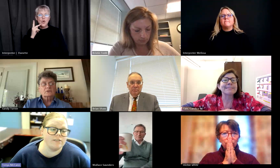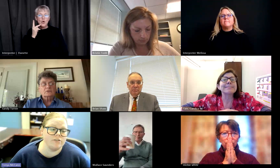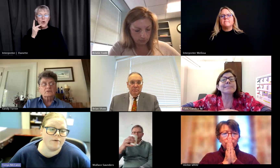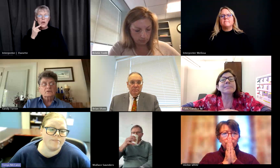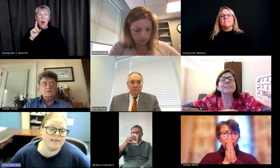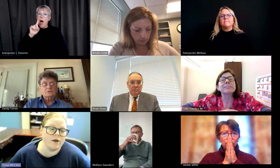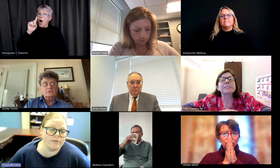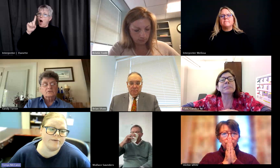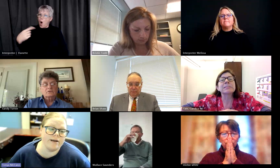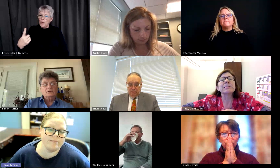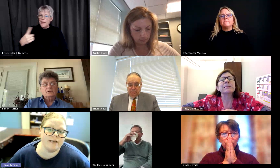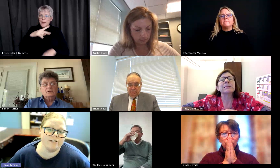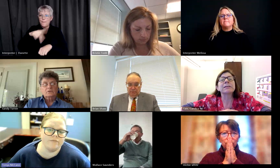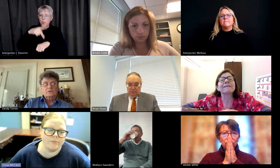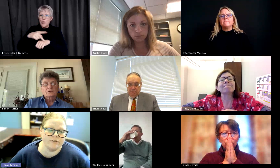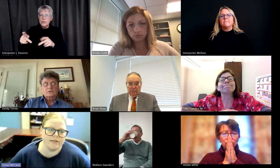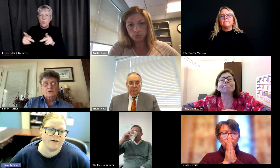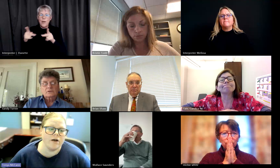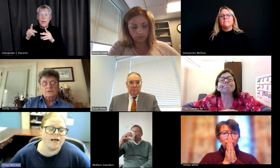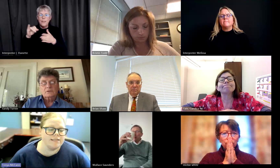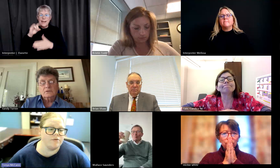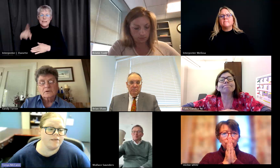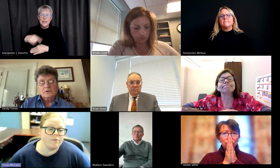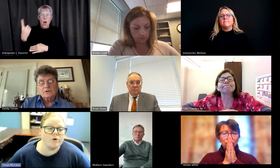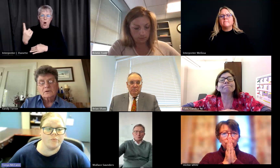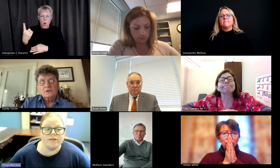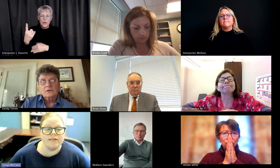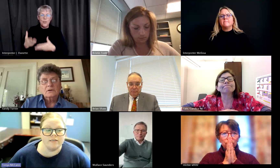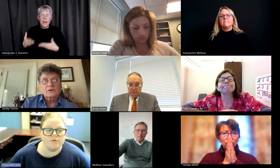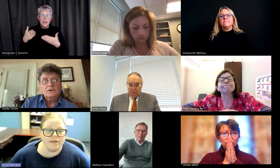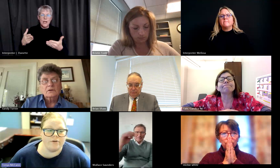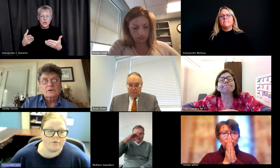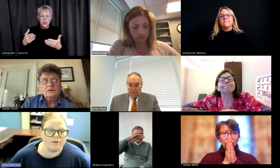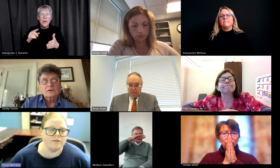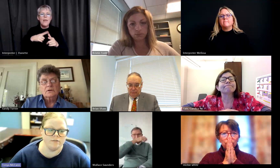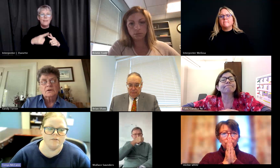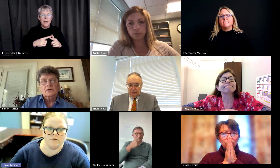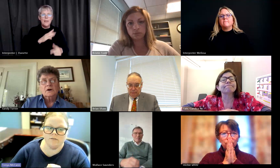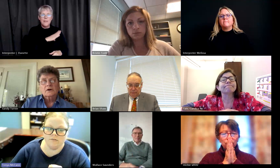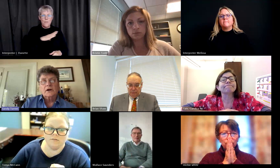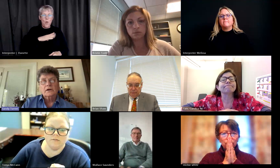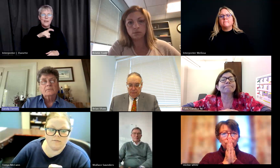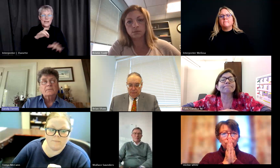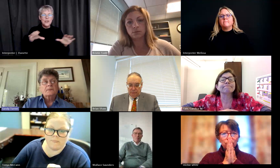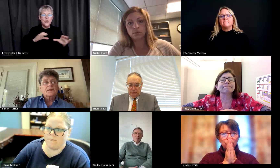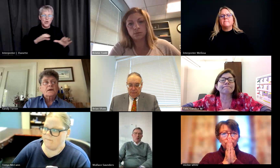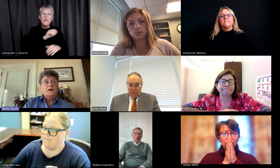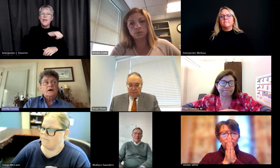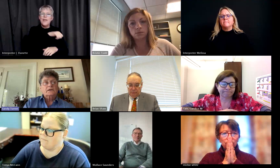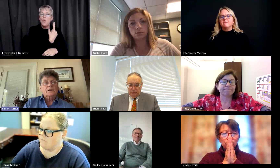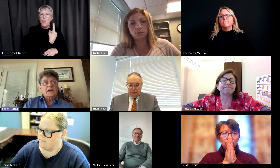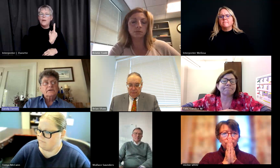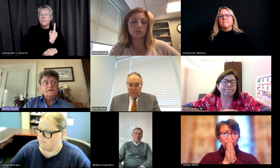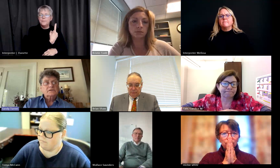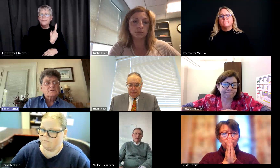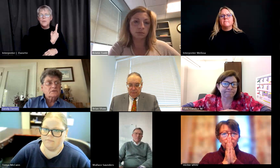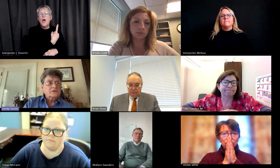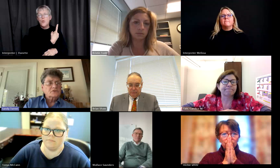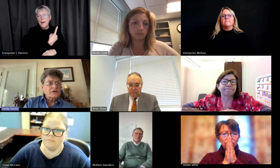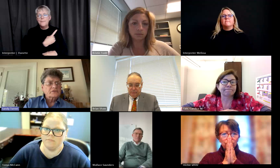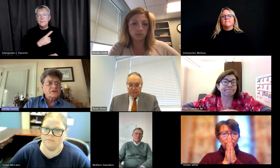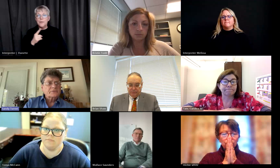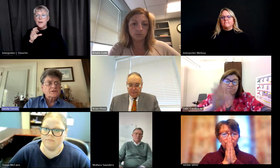principal position. That would be the only recommendation for personnel, so that the board would need to do the other one. Okay. All right.